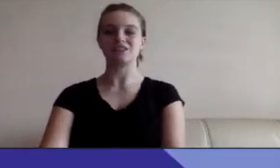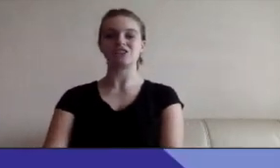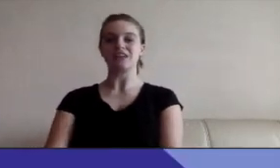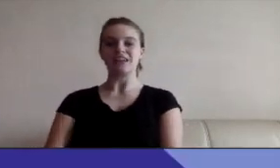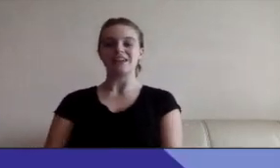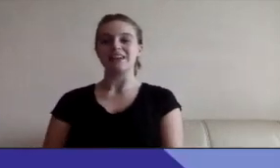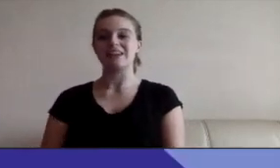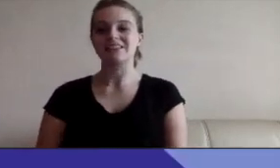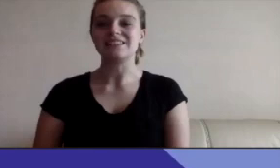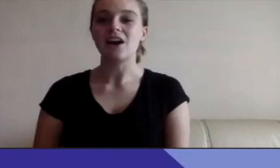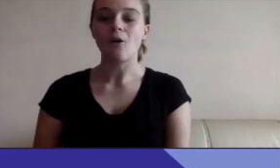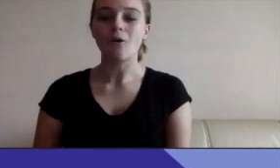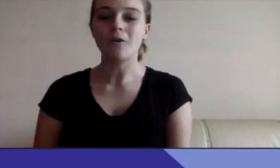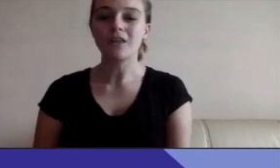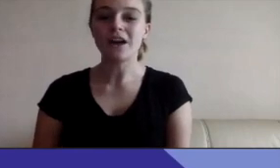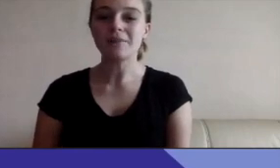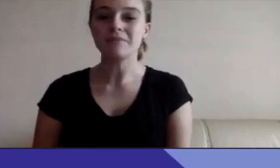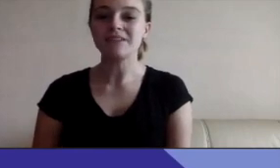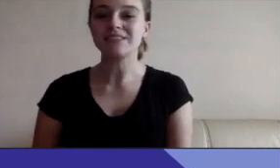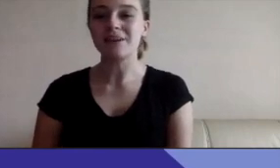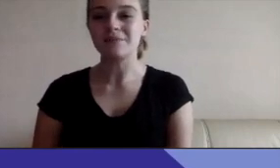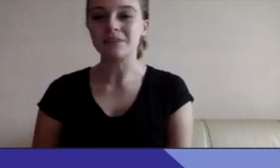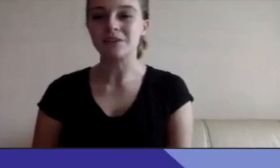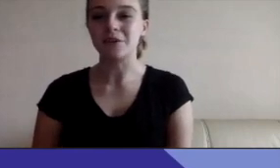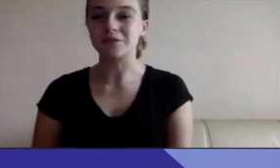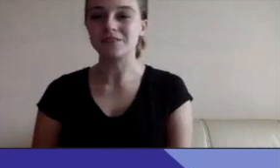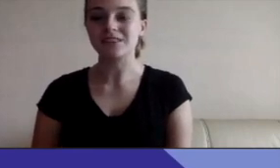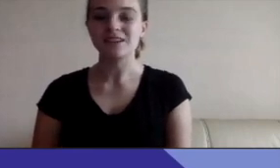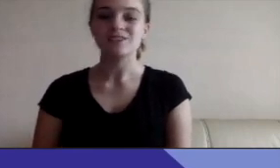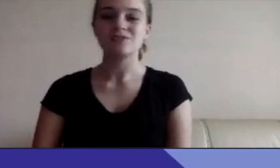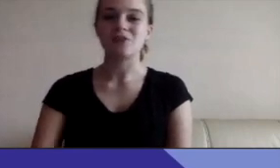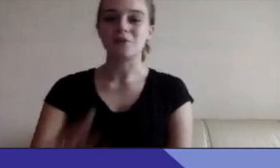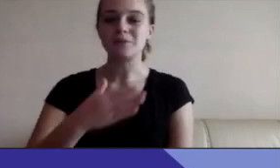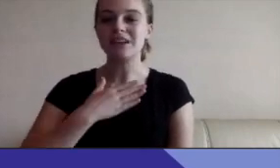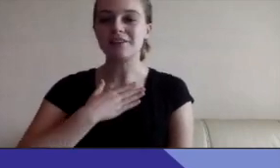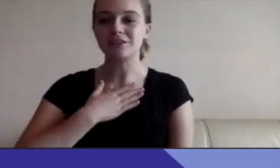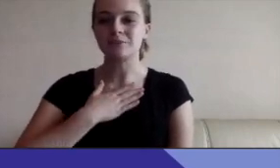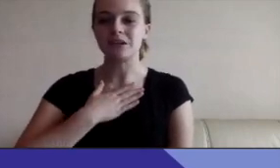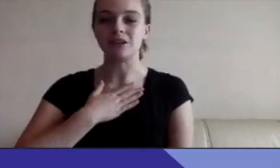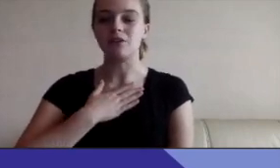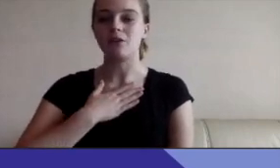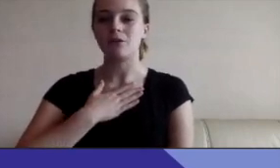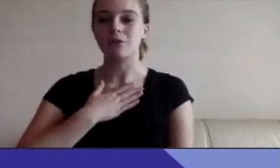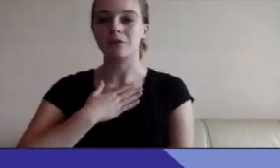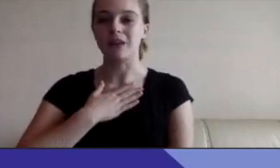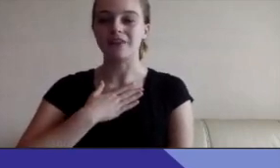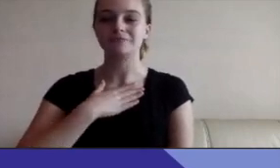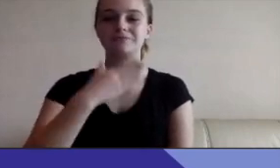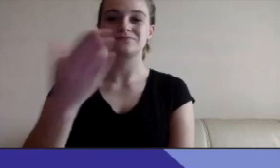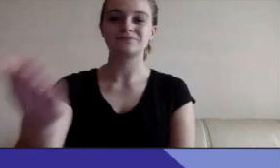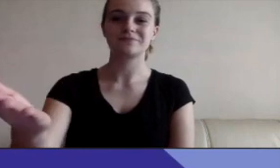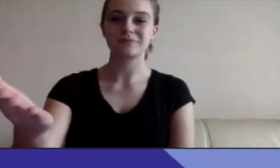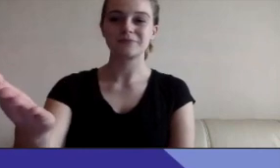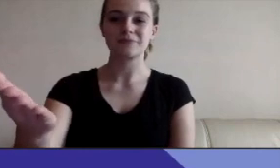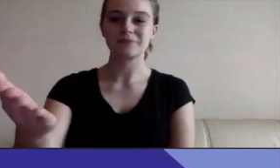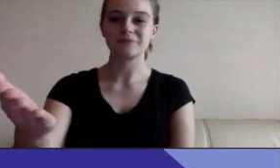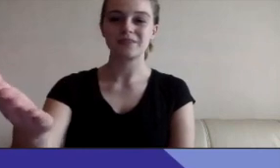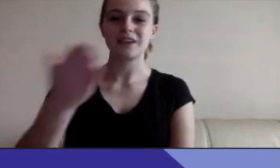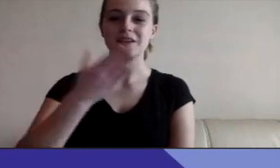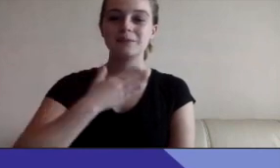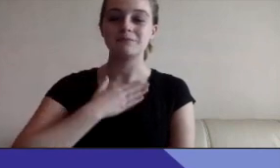Spanish it is hola mis amigos so repeat after me hola